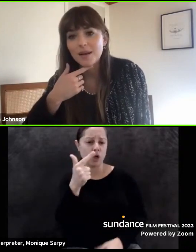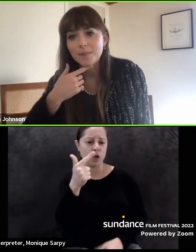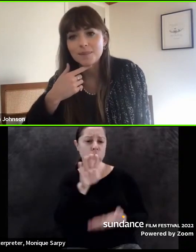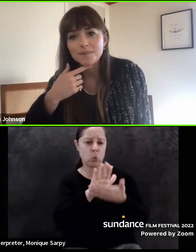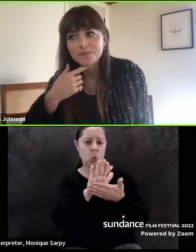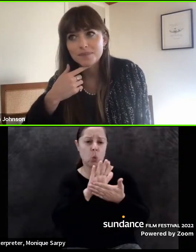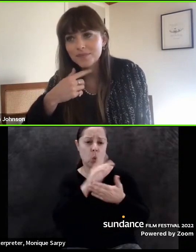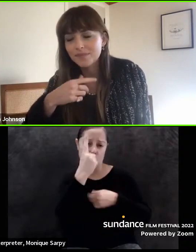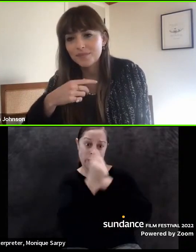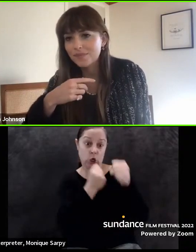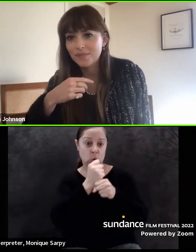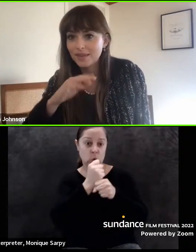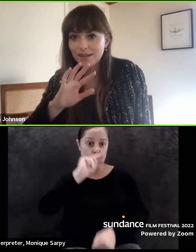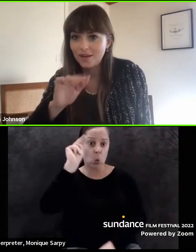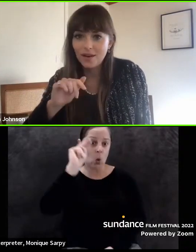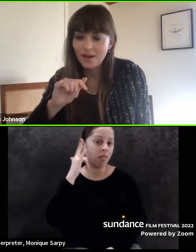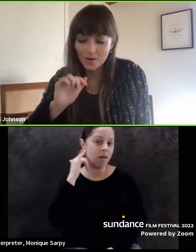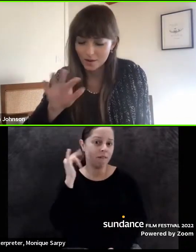it was